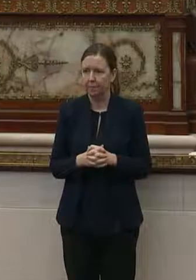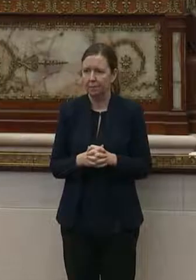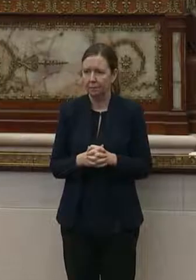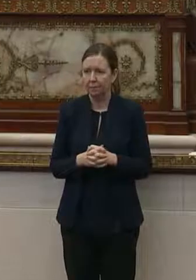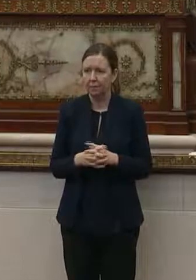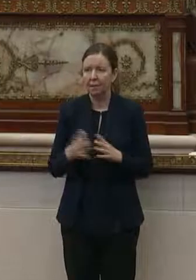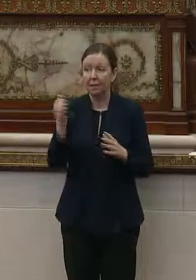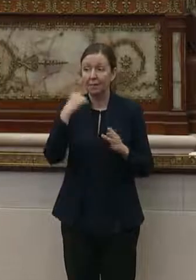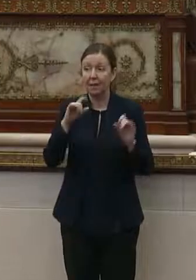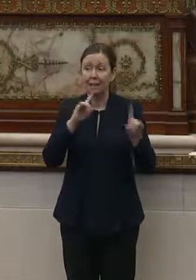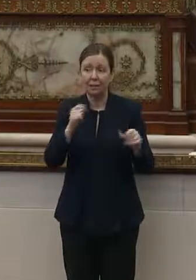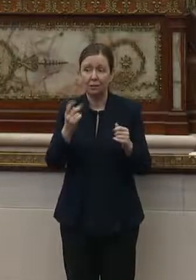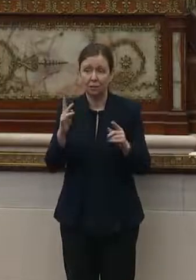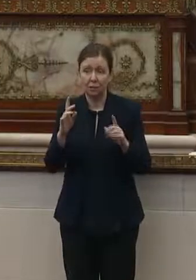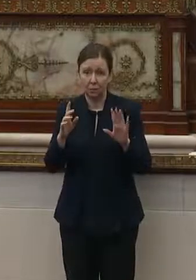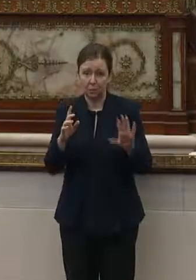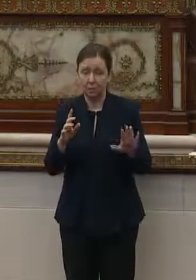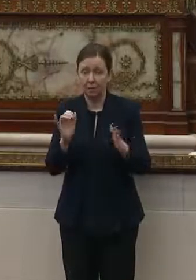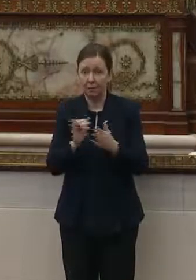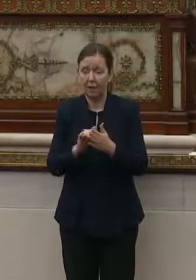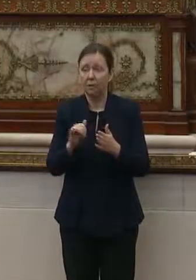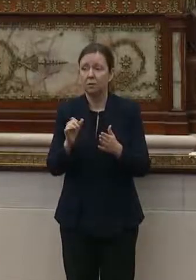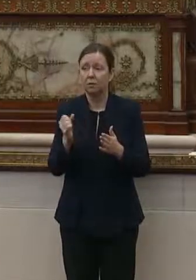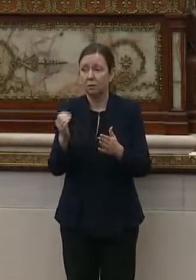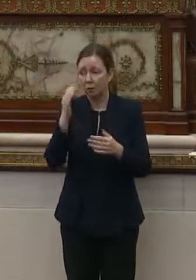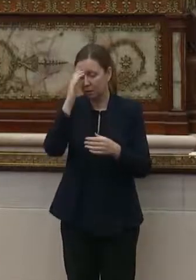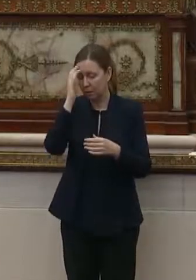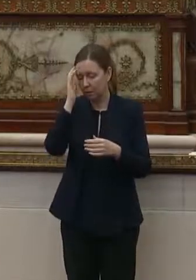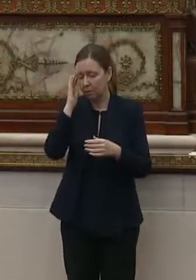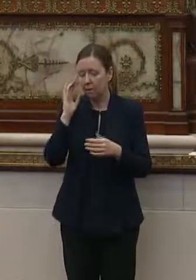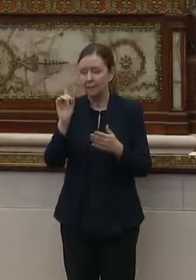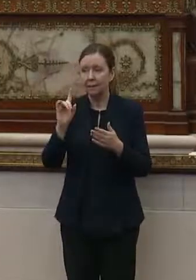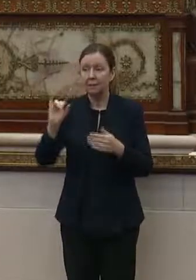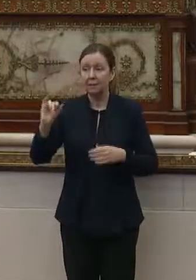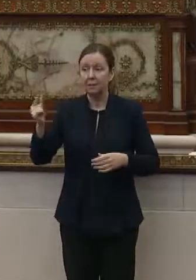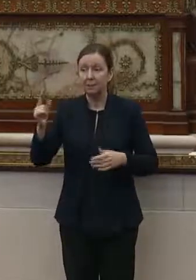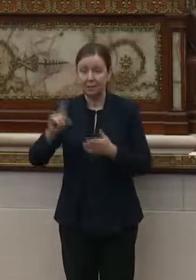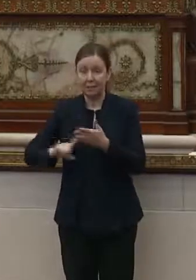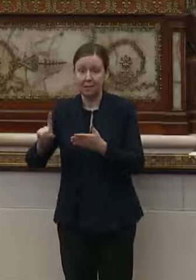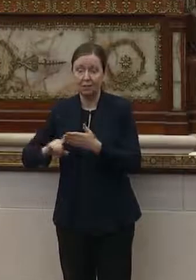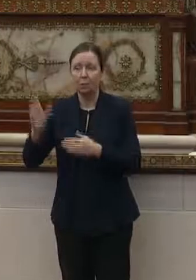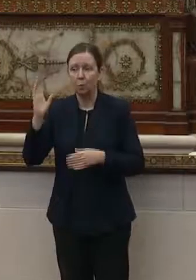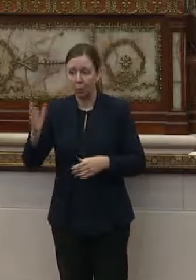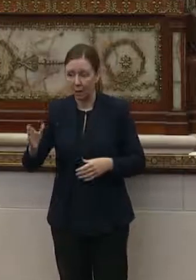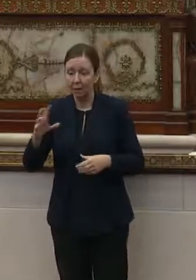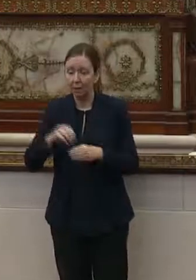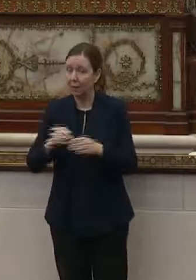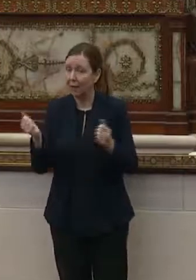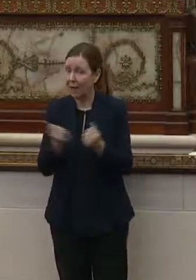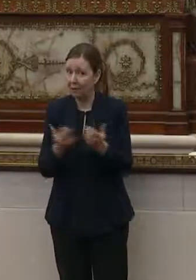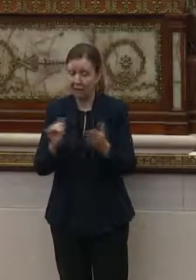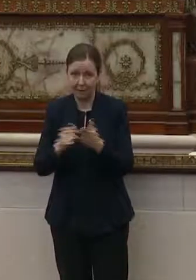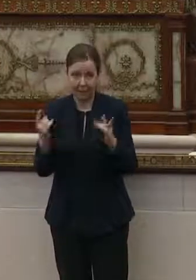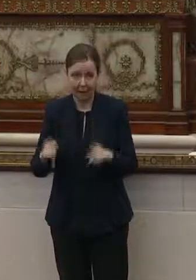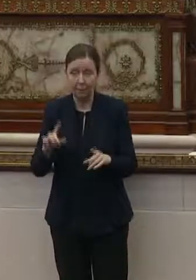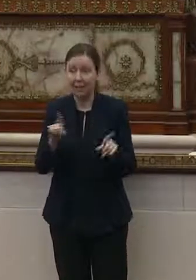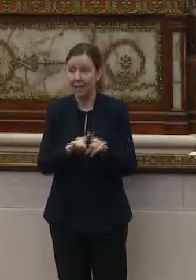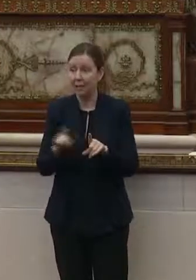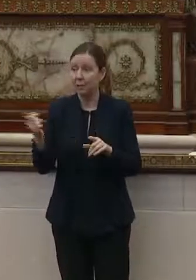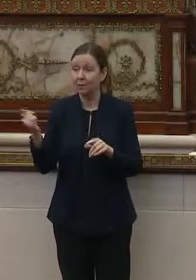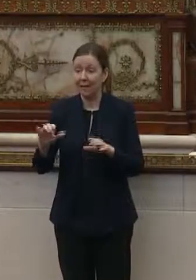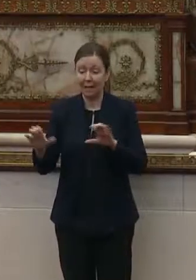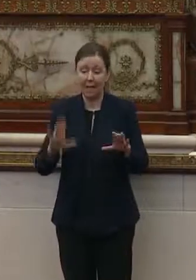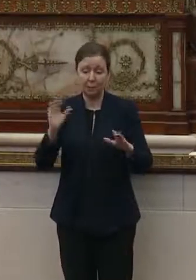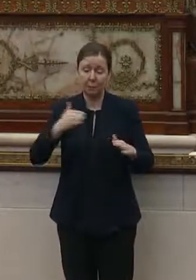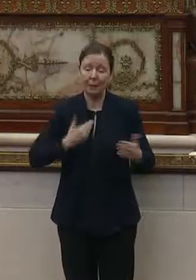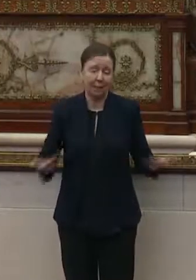Madam If Chair. I could just answer a couple of pieces of that, so that the Inspector General's investigation will include everything that happened, as well as any actions by